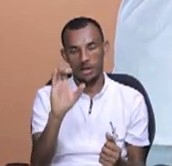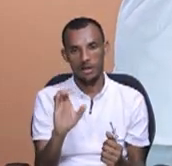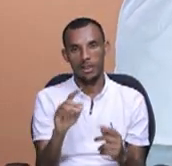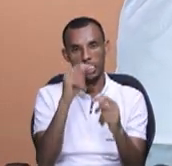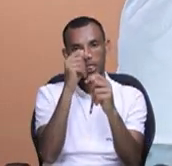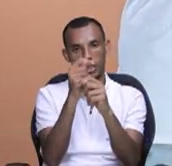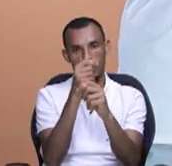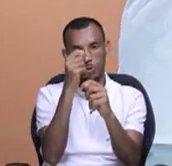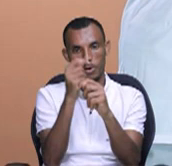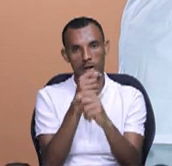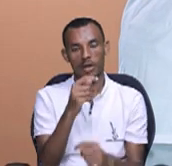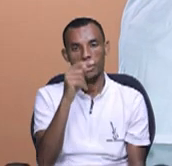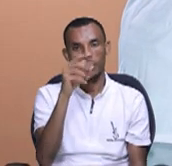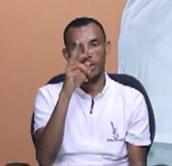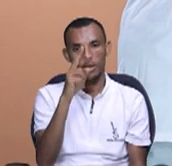trigonometric